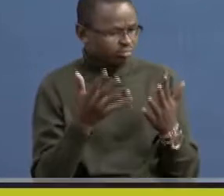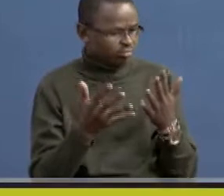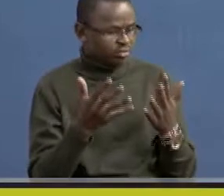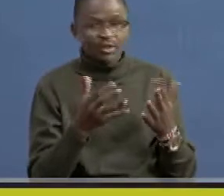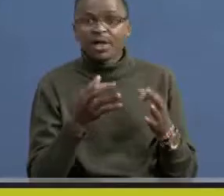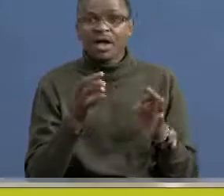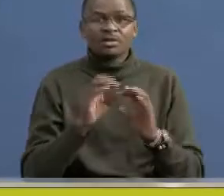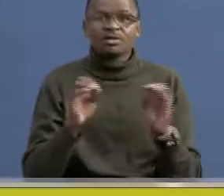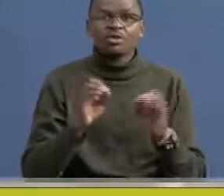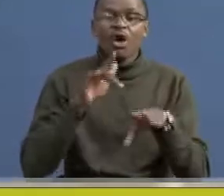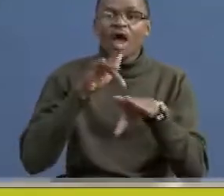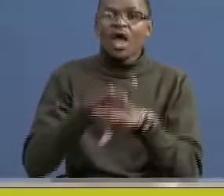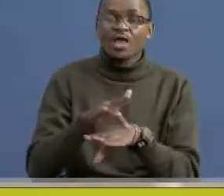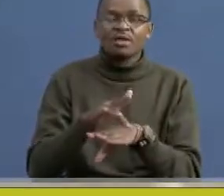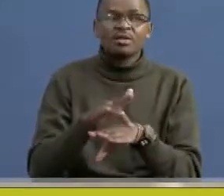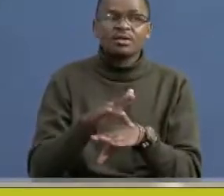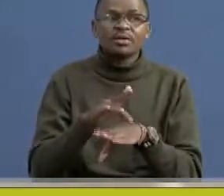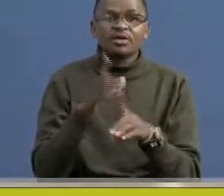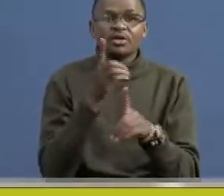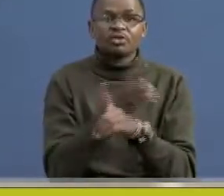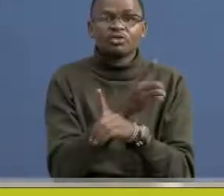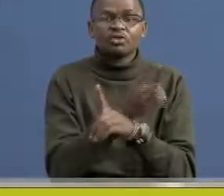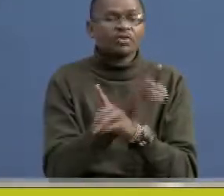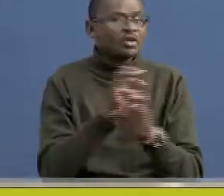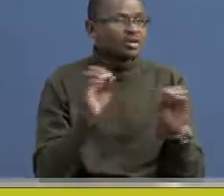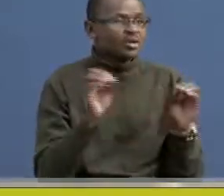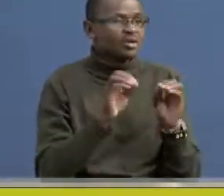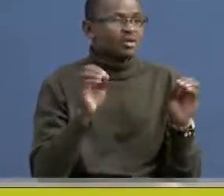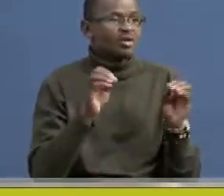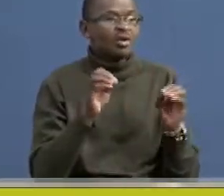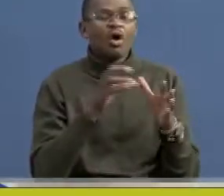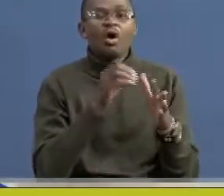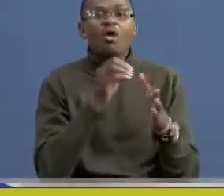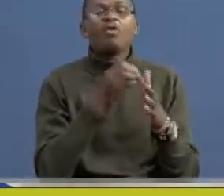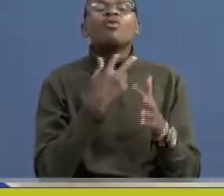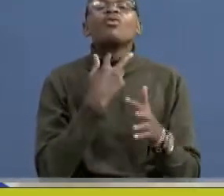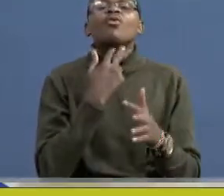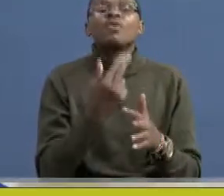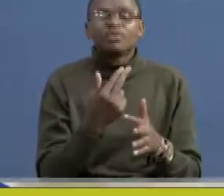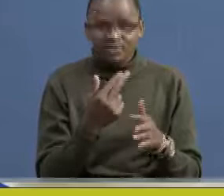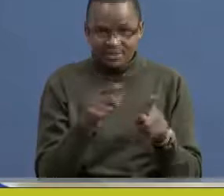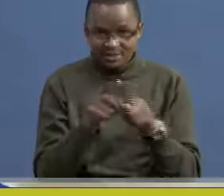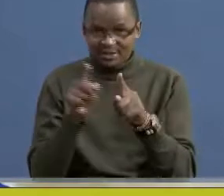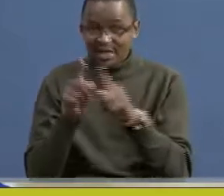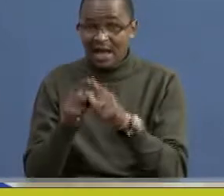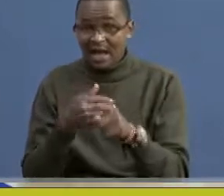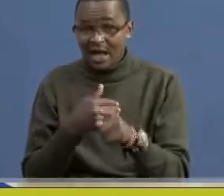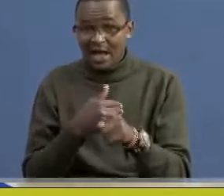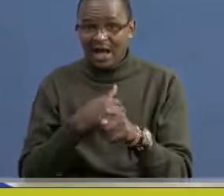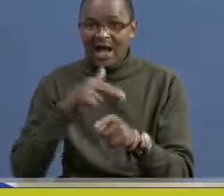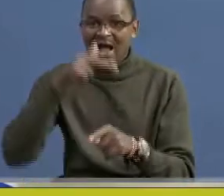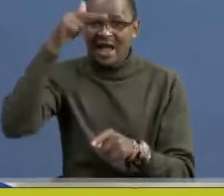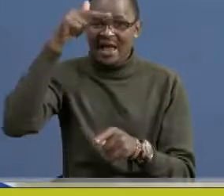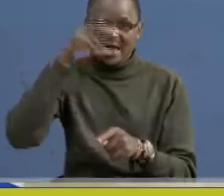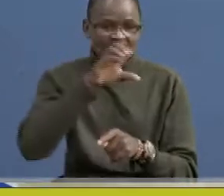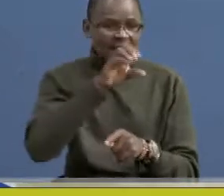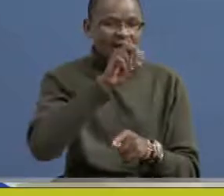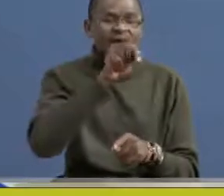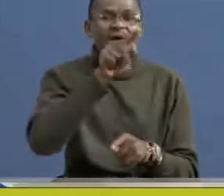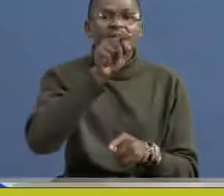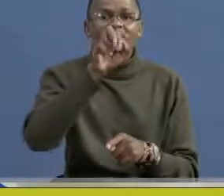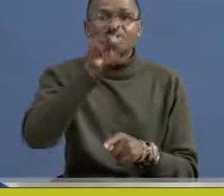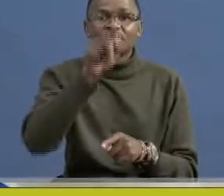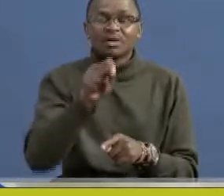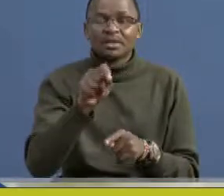haina effect. There is no difference between smoking the cigarette or vaping. The vaping modalities have higher content despite